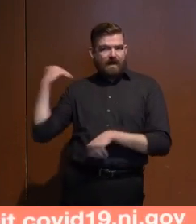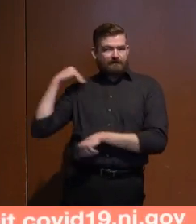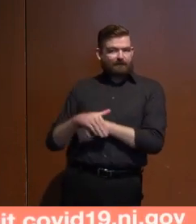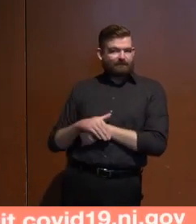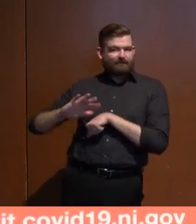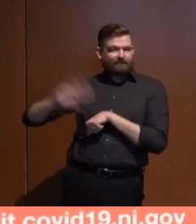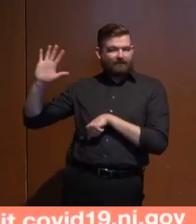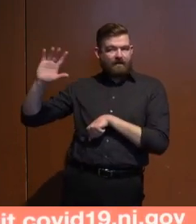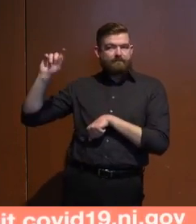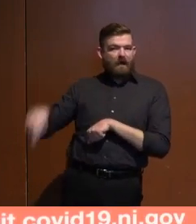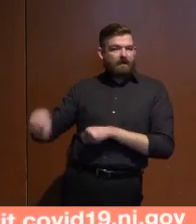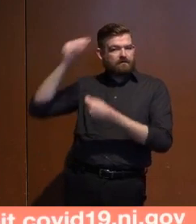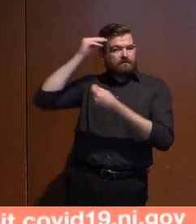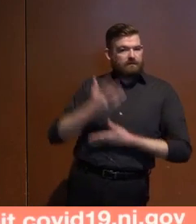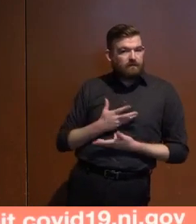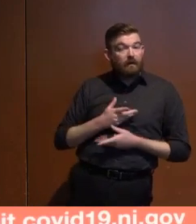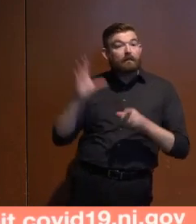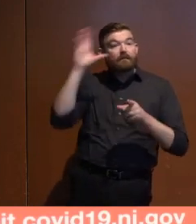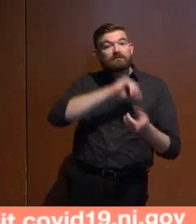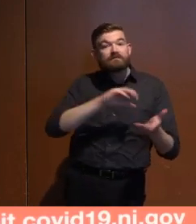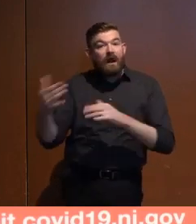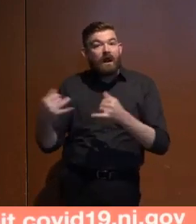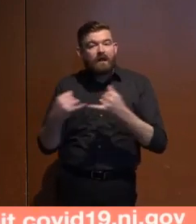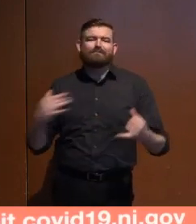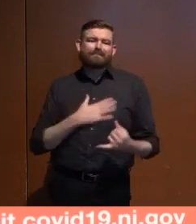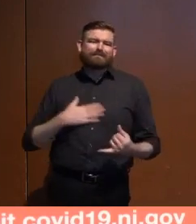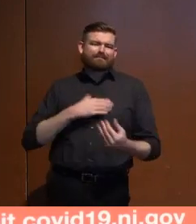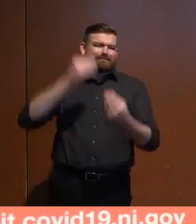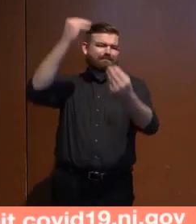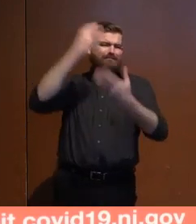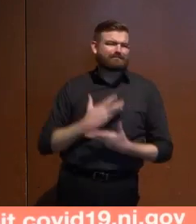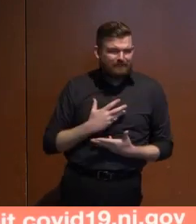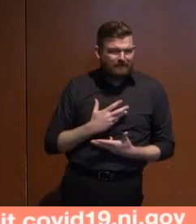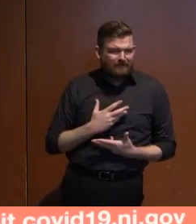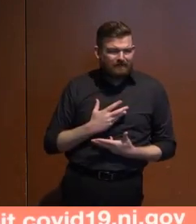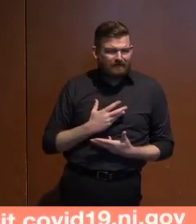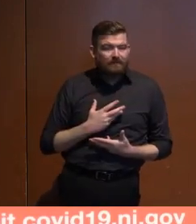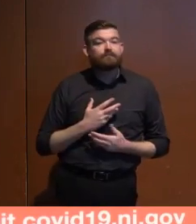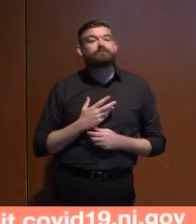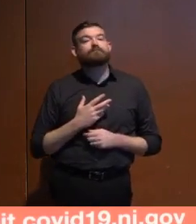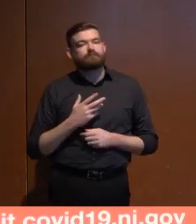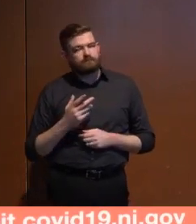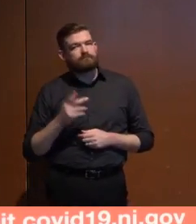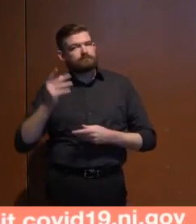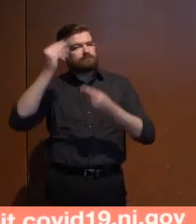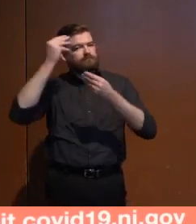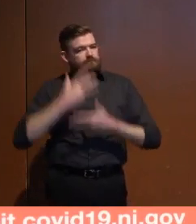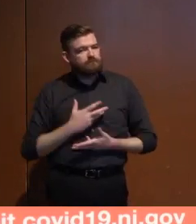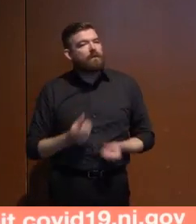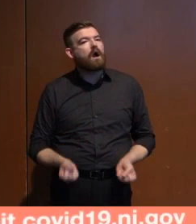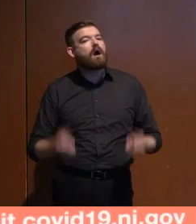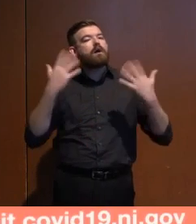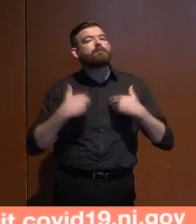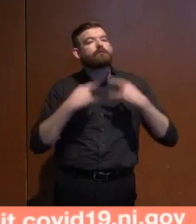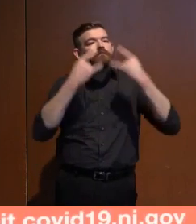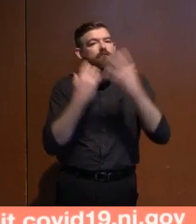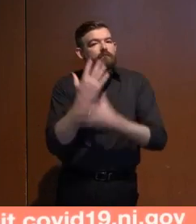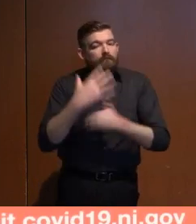already 3,700 businesses have done, to let us know what PPE you have in the event that we need it.